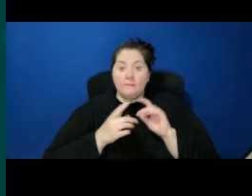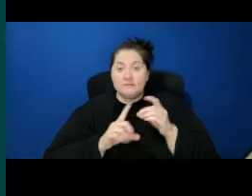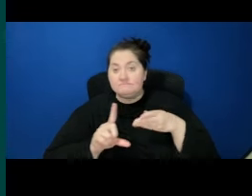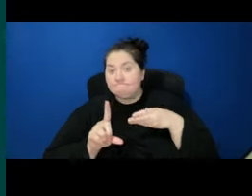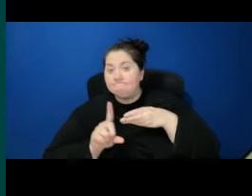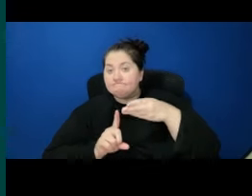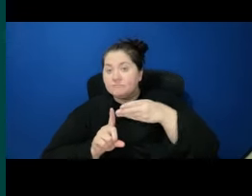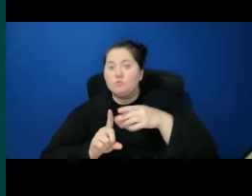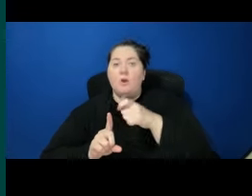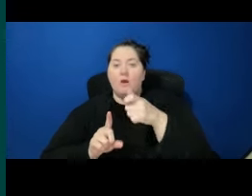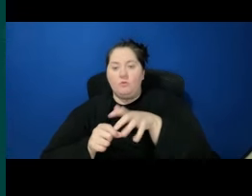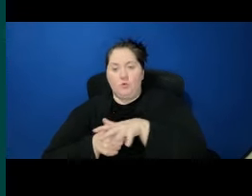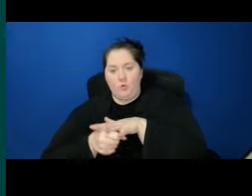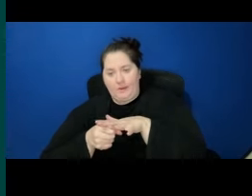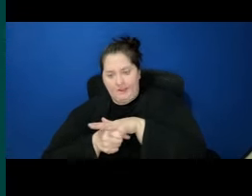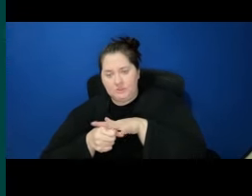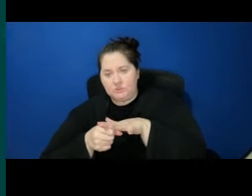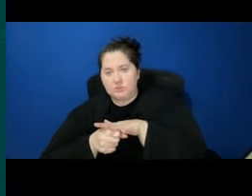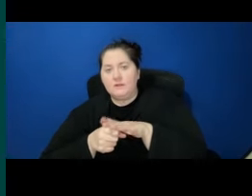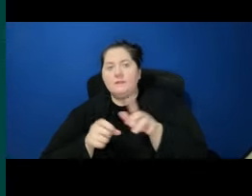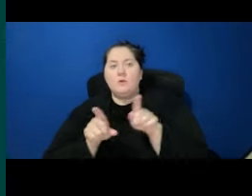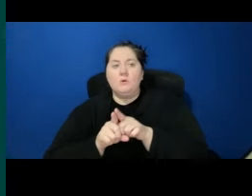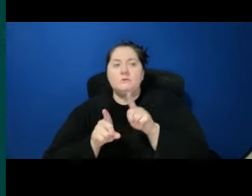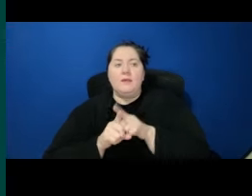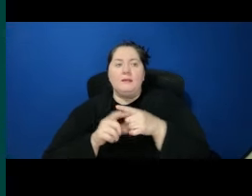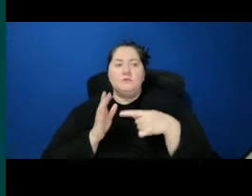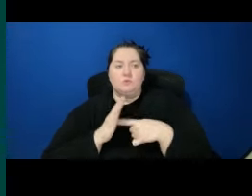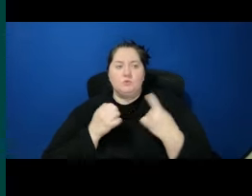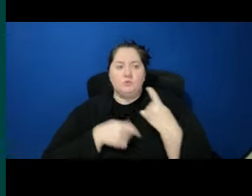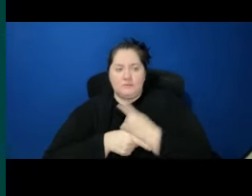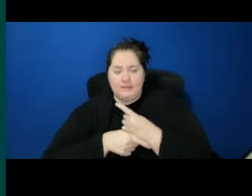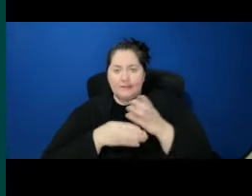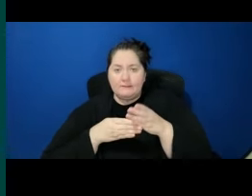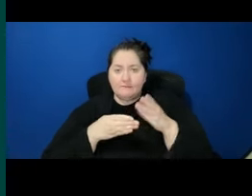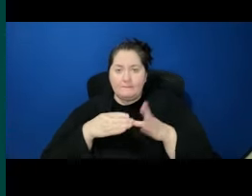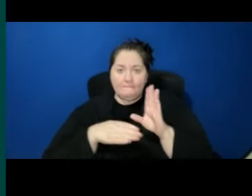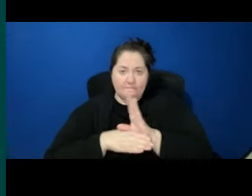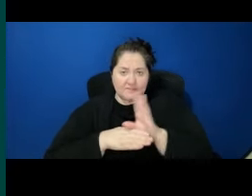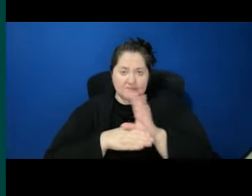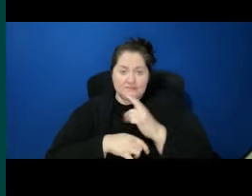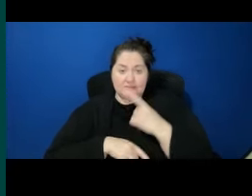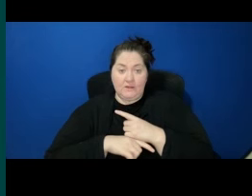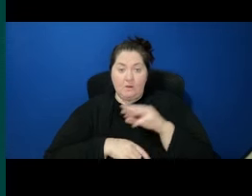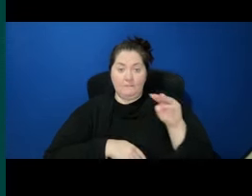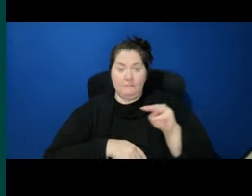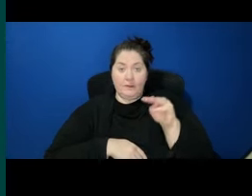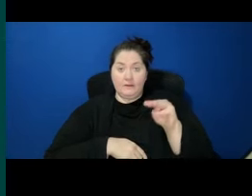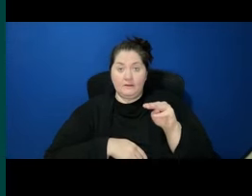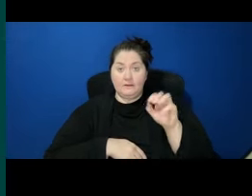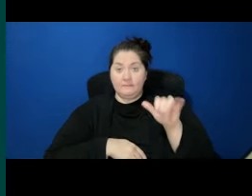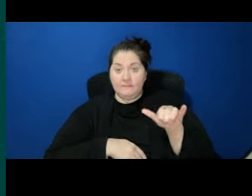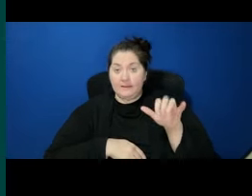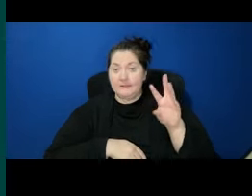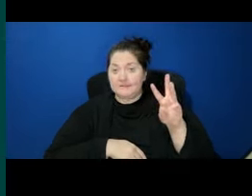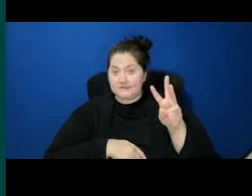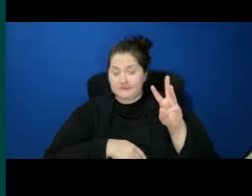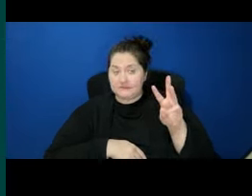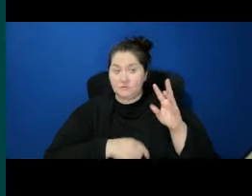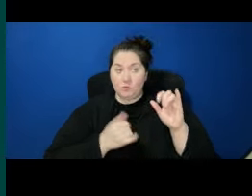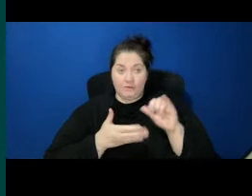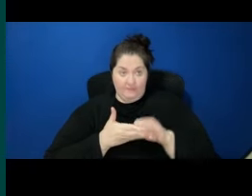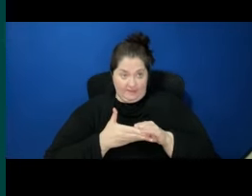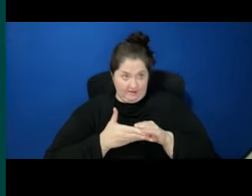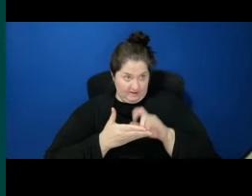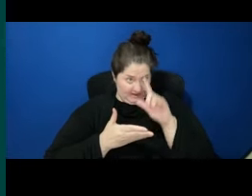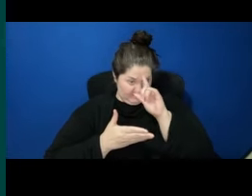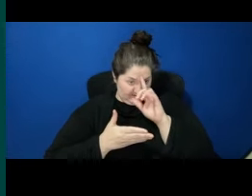that other location, and that also has a deadline of end of business day on Monday the 6th. And with that, I think